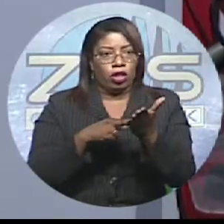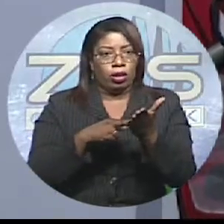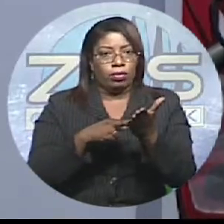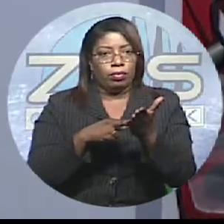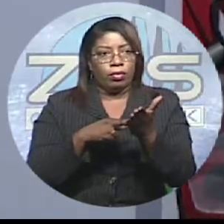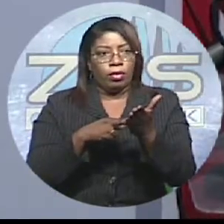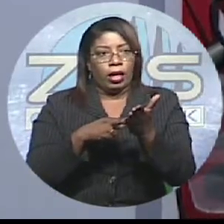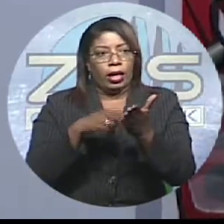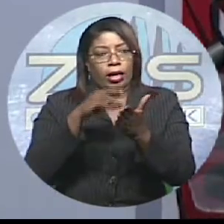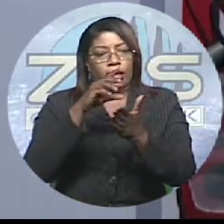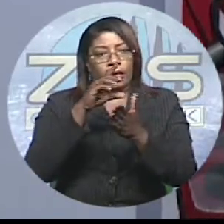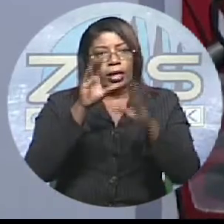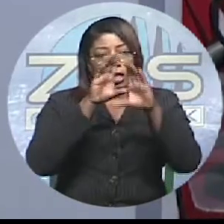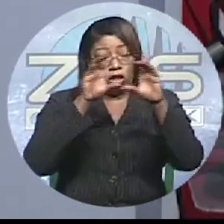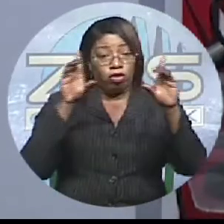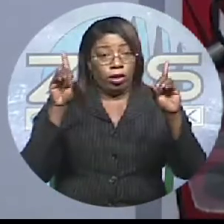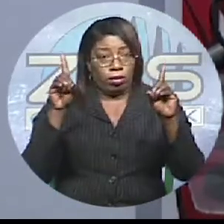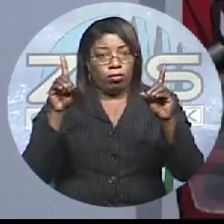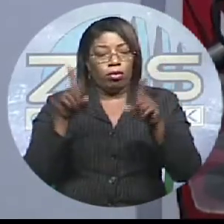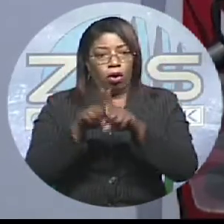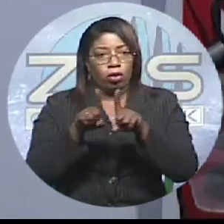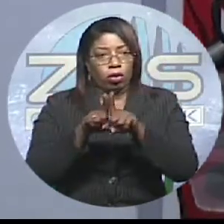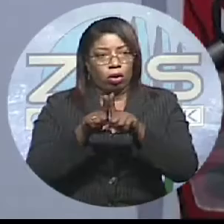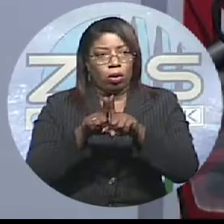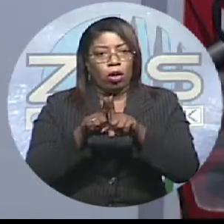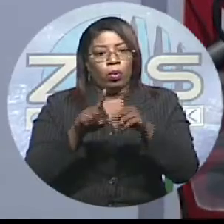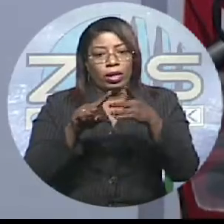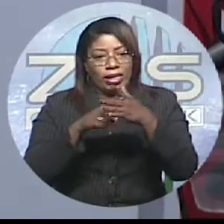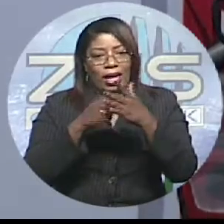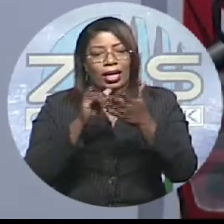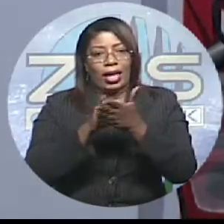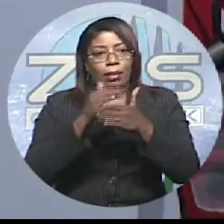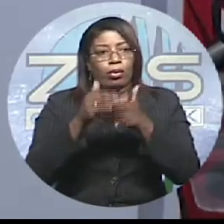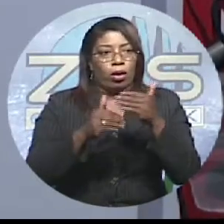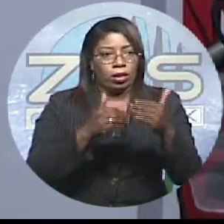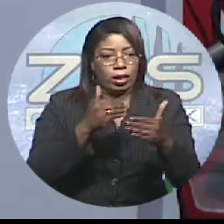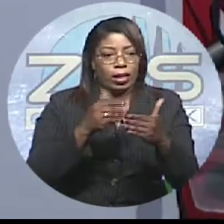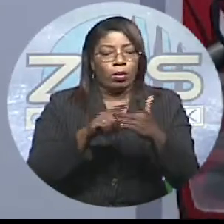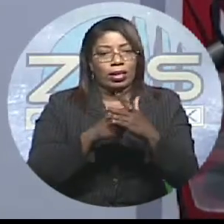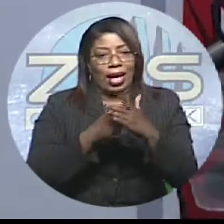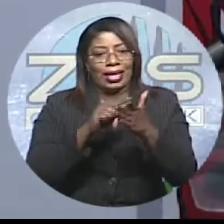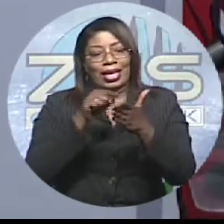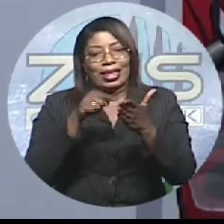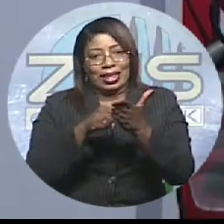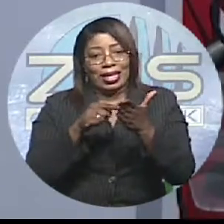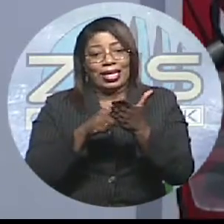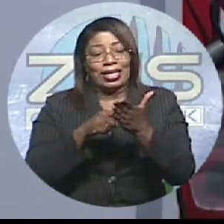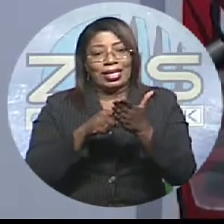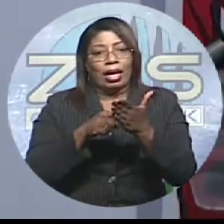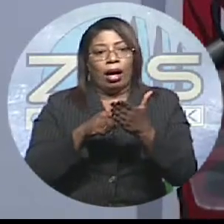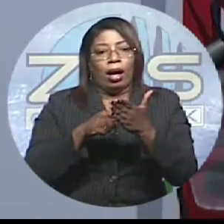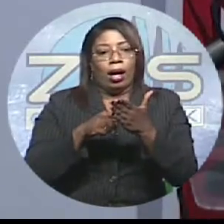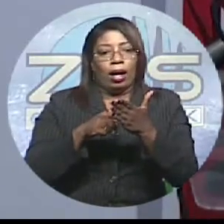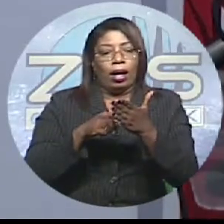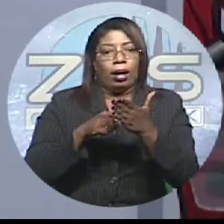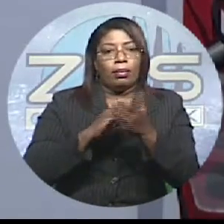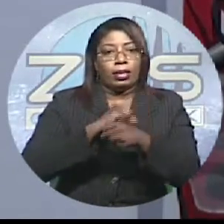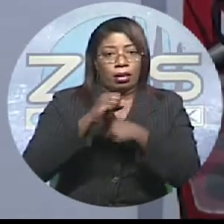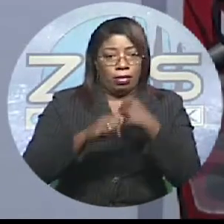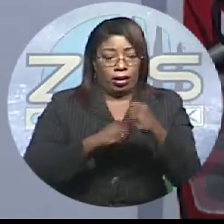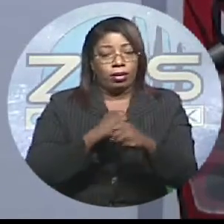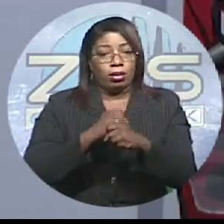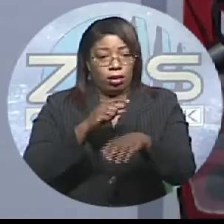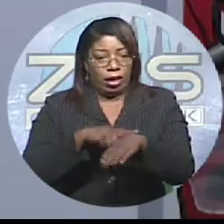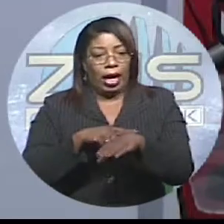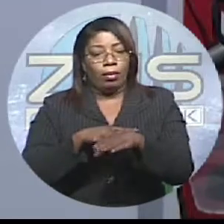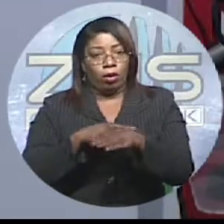degree auditing, as I mentioned. Once we begin that process, which will be this semester coming, is going to take between